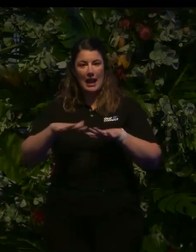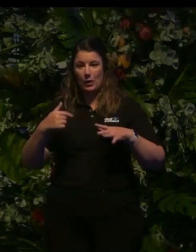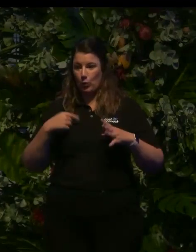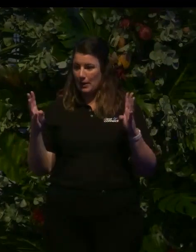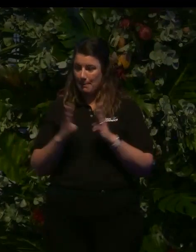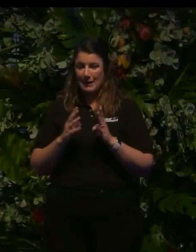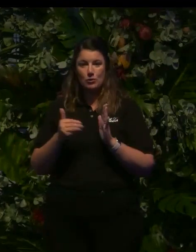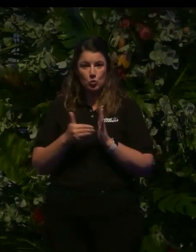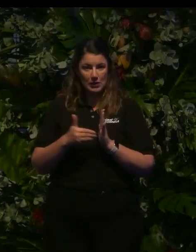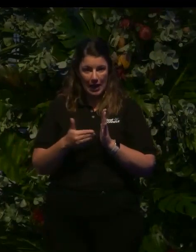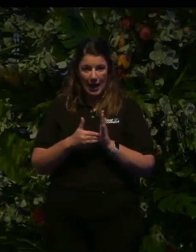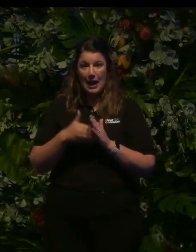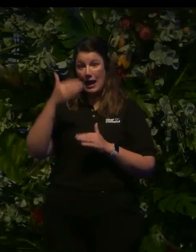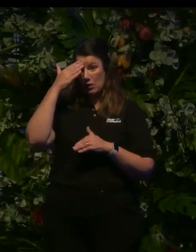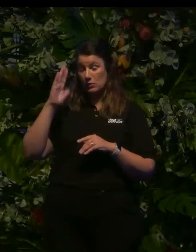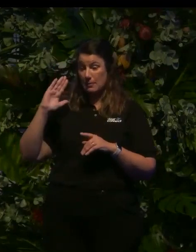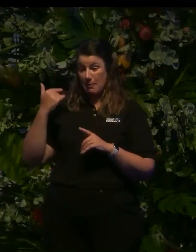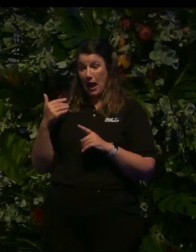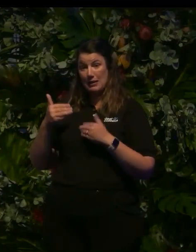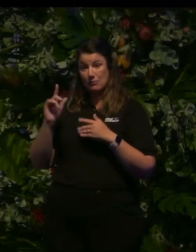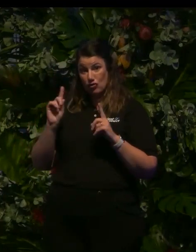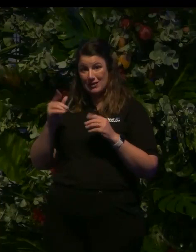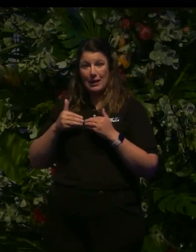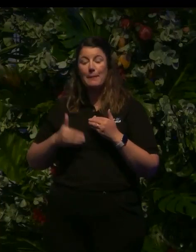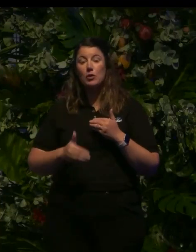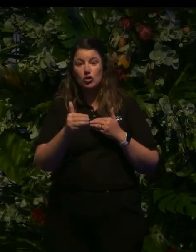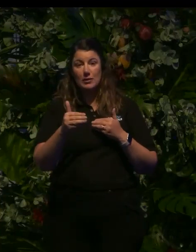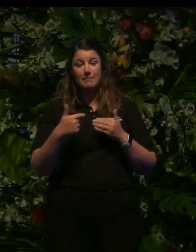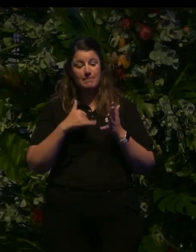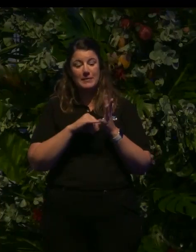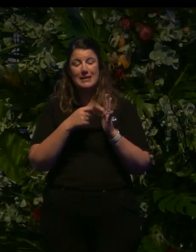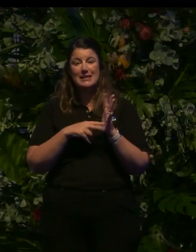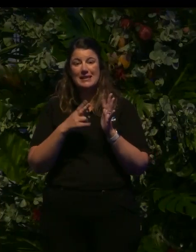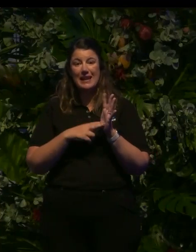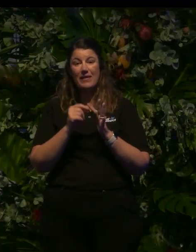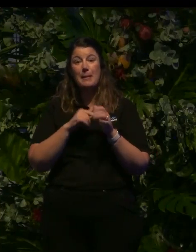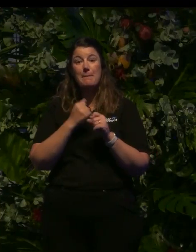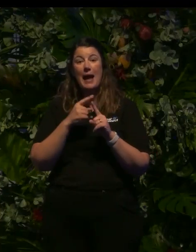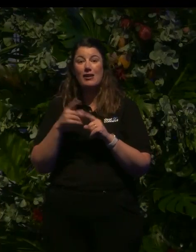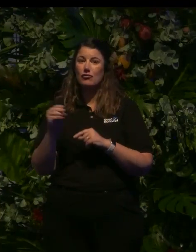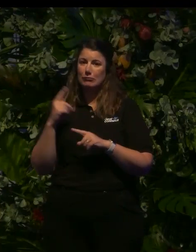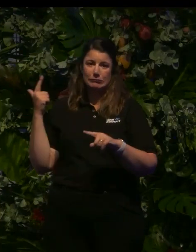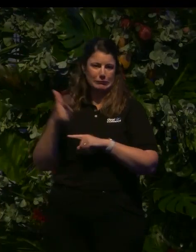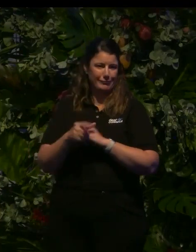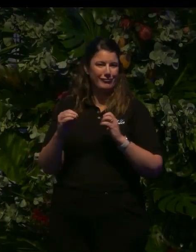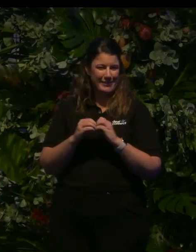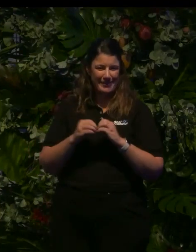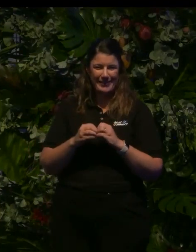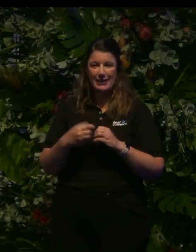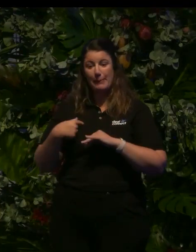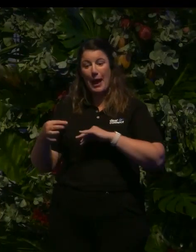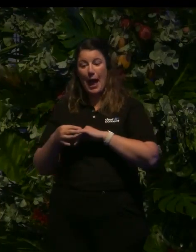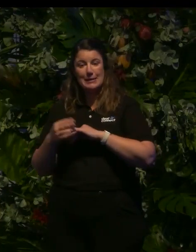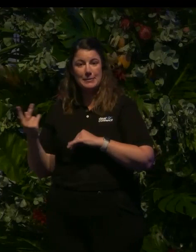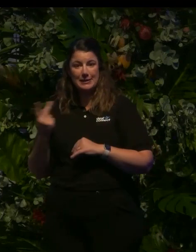on which we meet today, their elders past, present and emerging. I'm Stephen Page, all the way from Brisbane. I'm with my